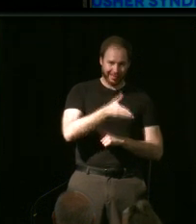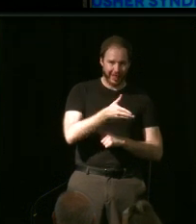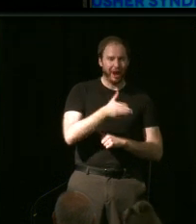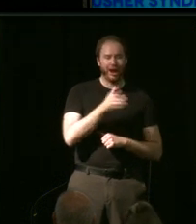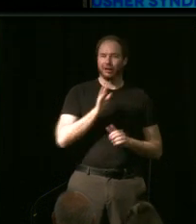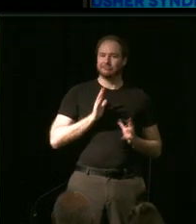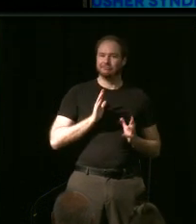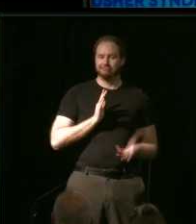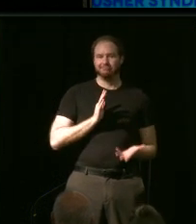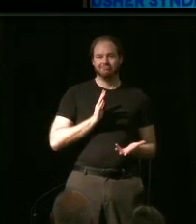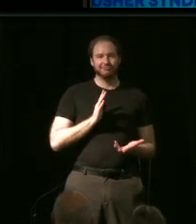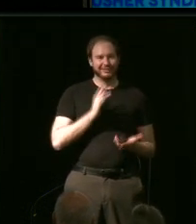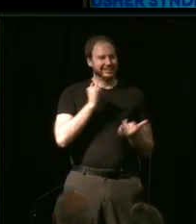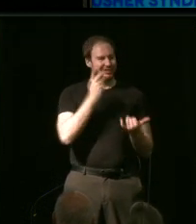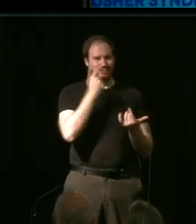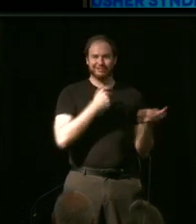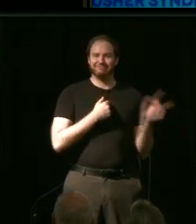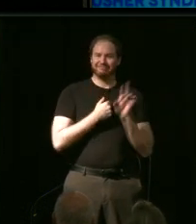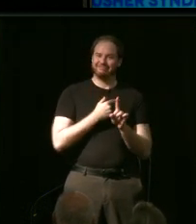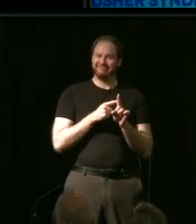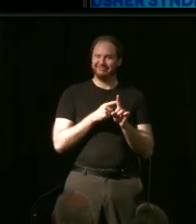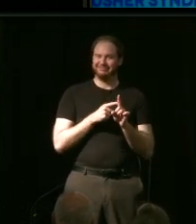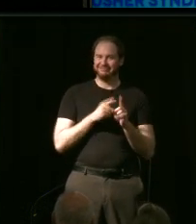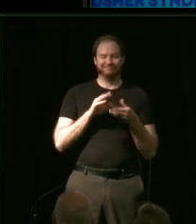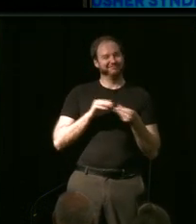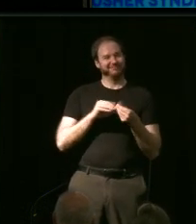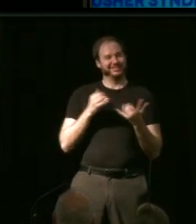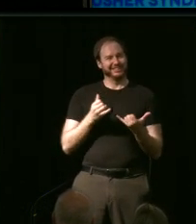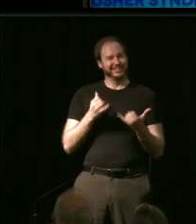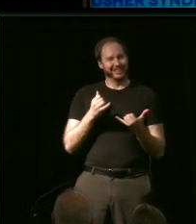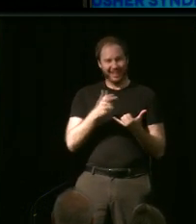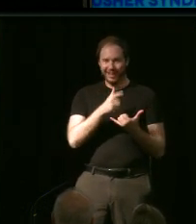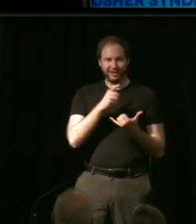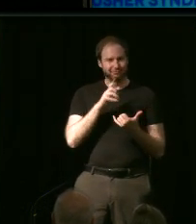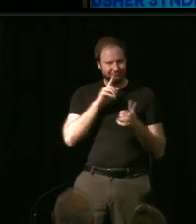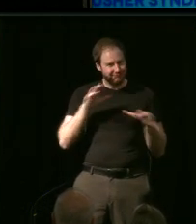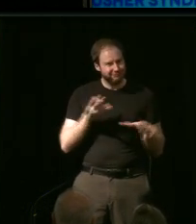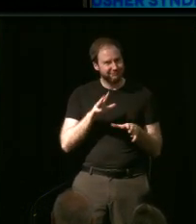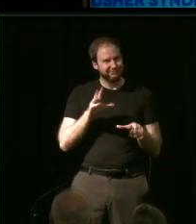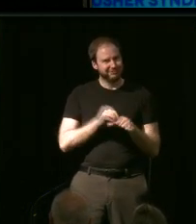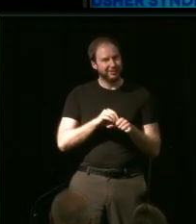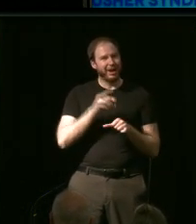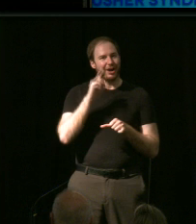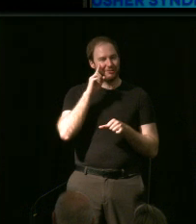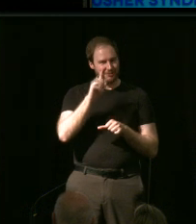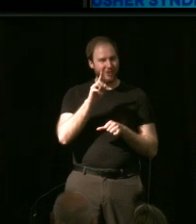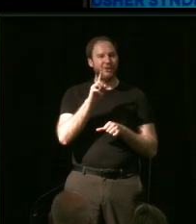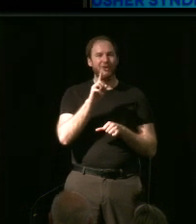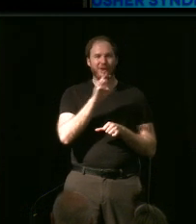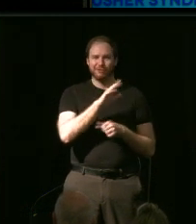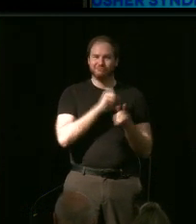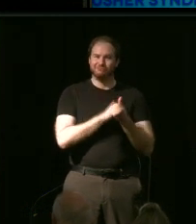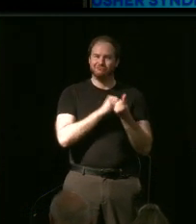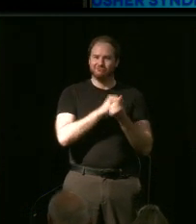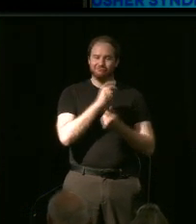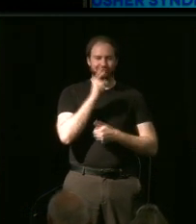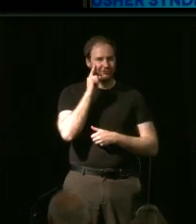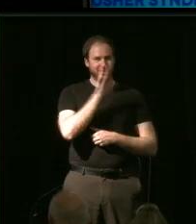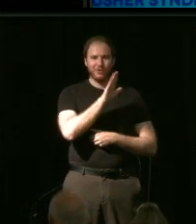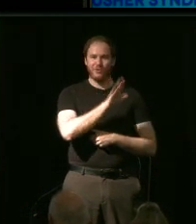to think about him here today becoming a really active patient advocate in his own right